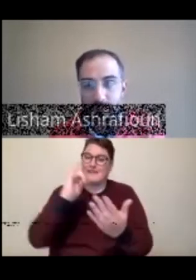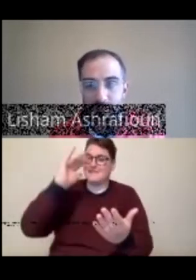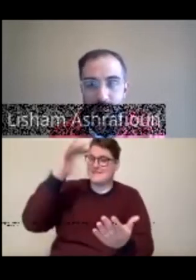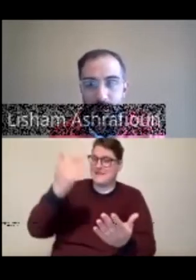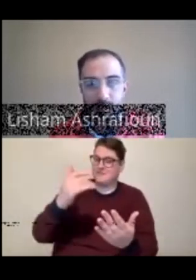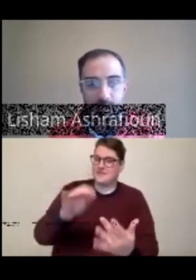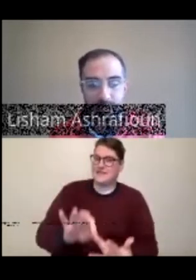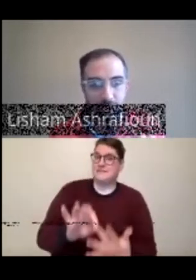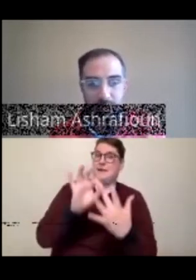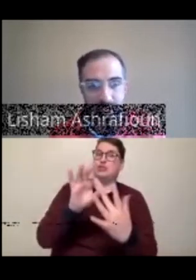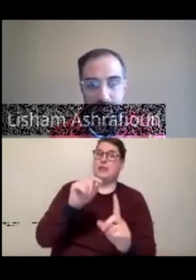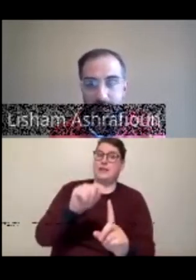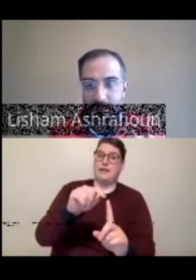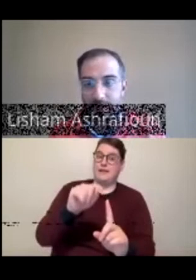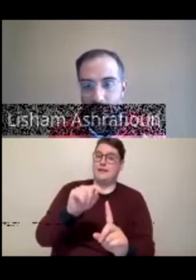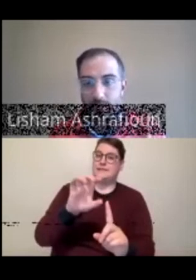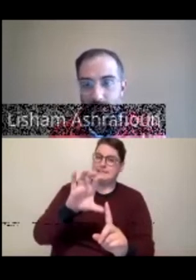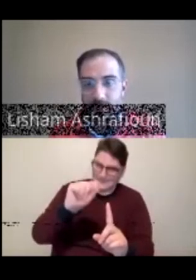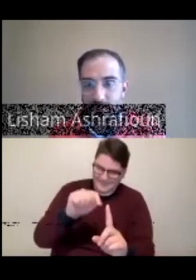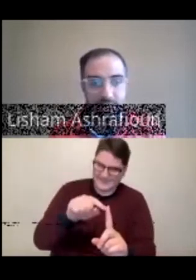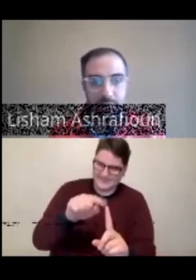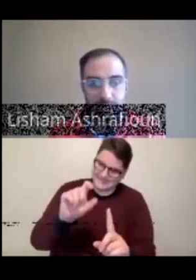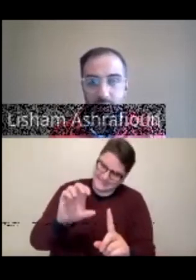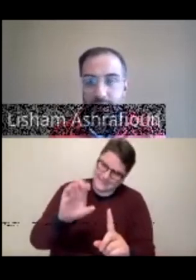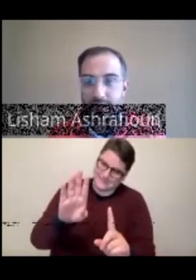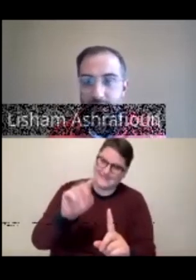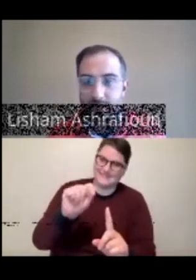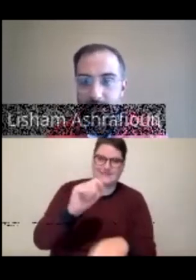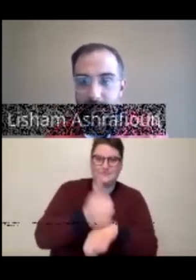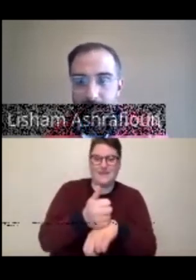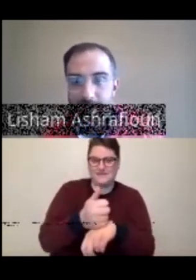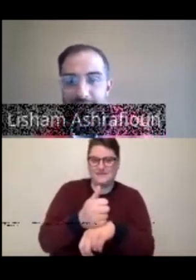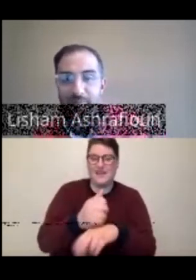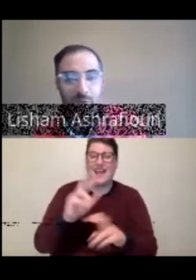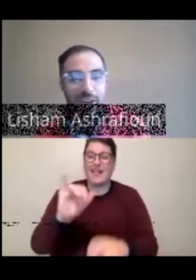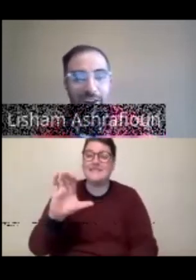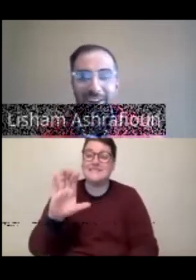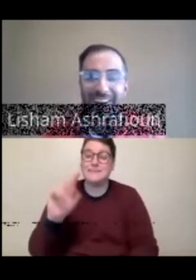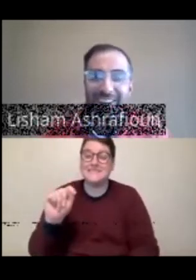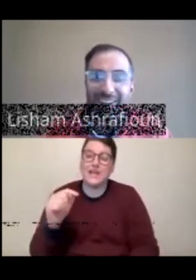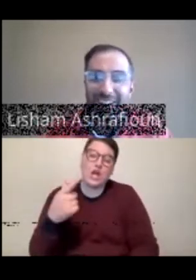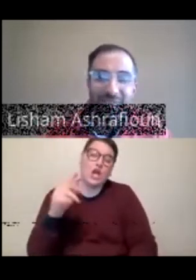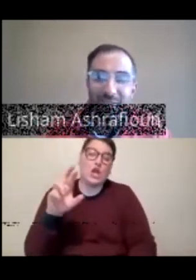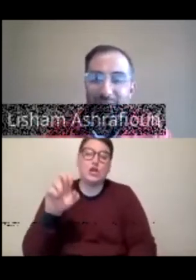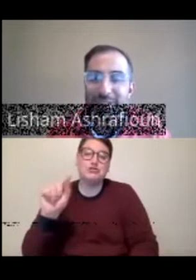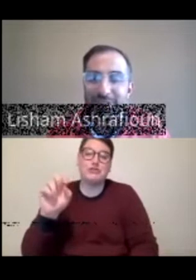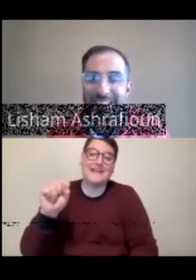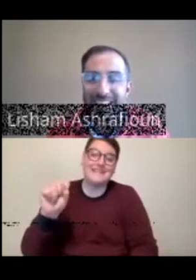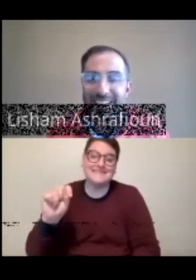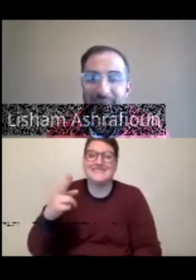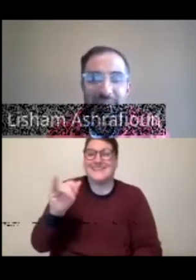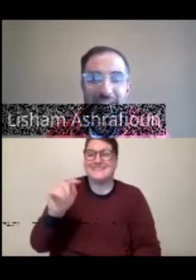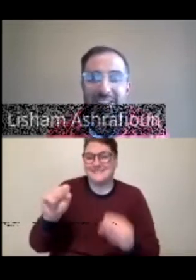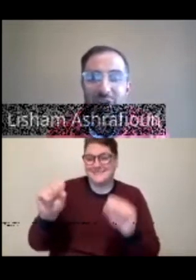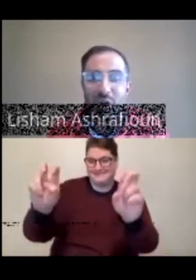especially CBT. It had like the CBT greatest hits, basically, which I'll get further into in a